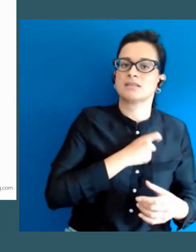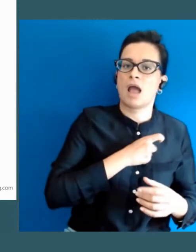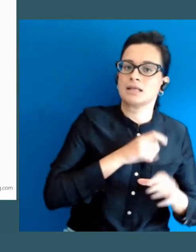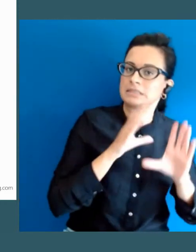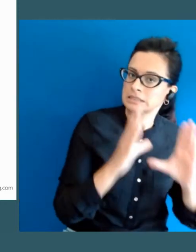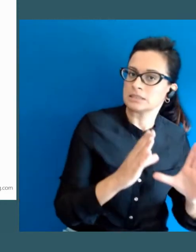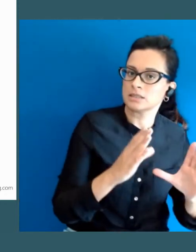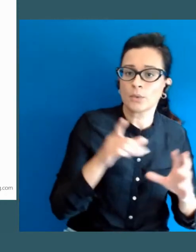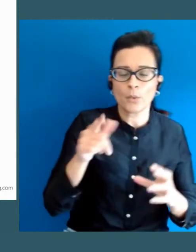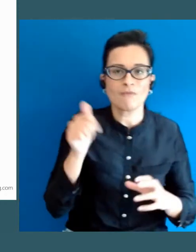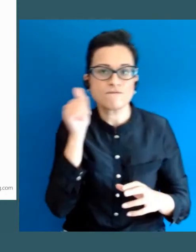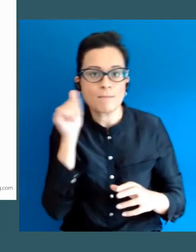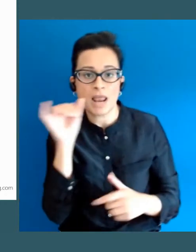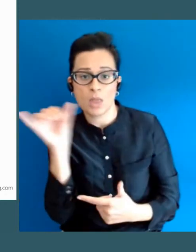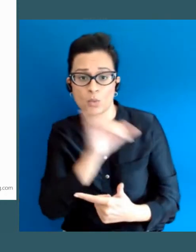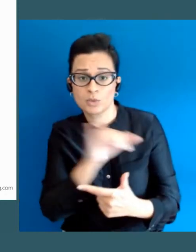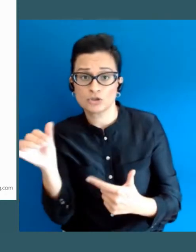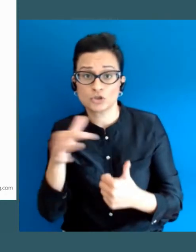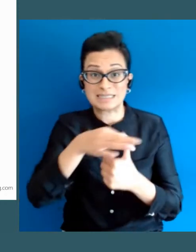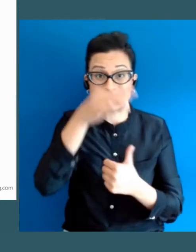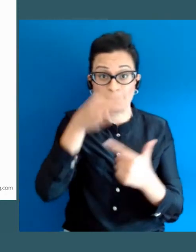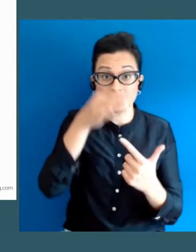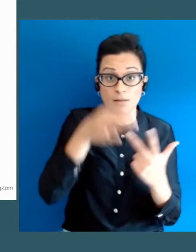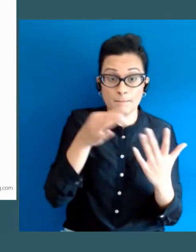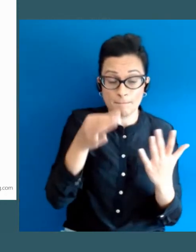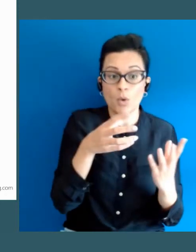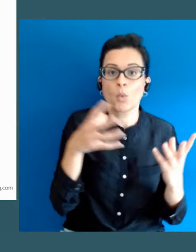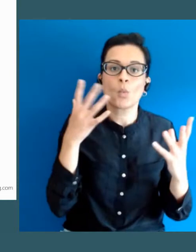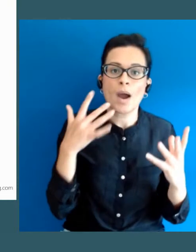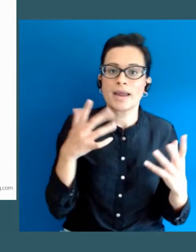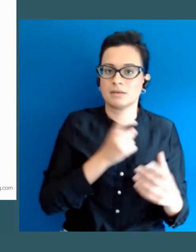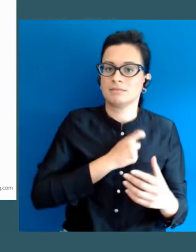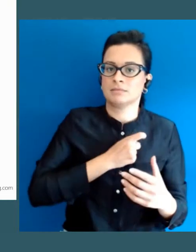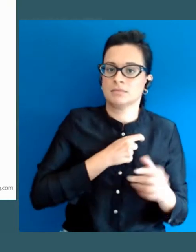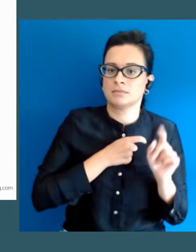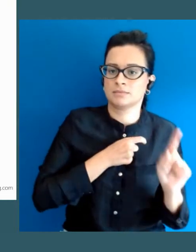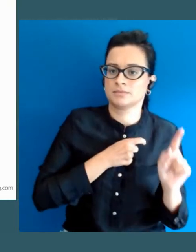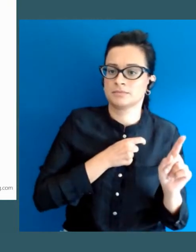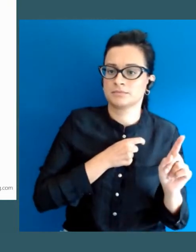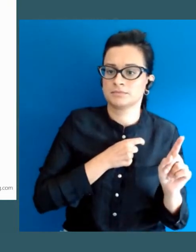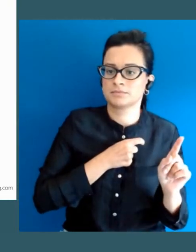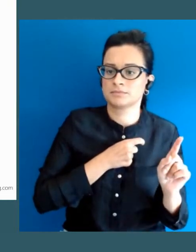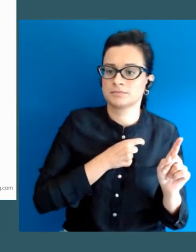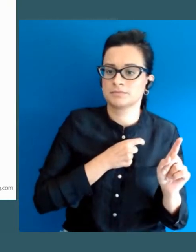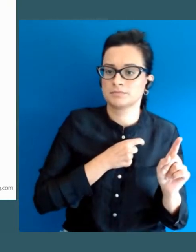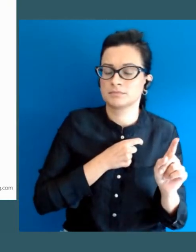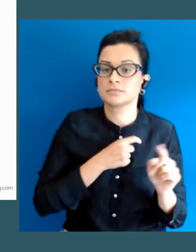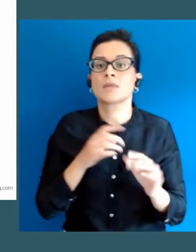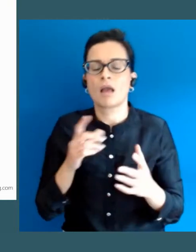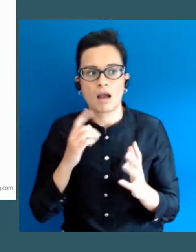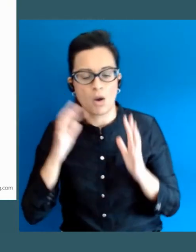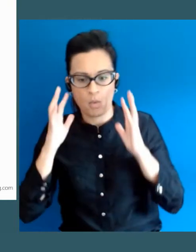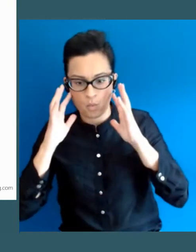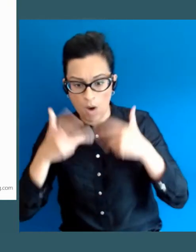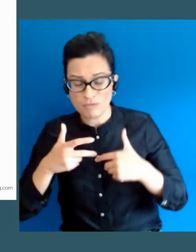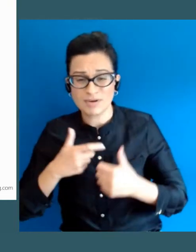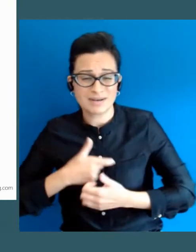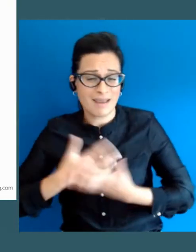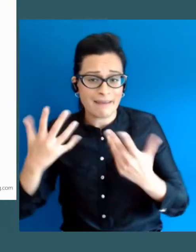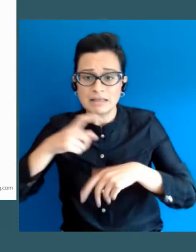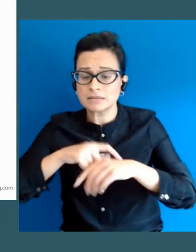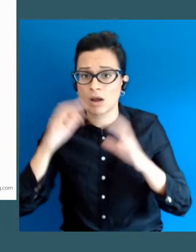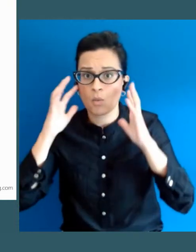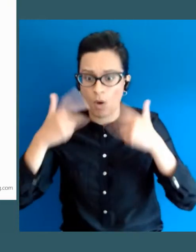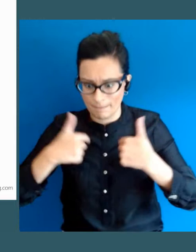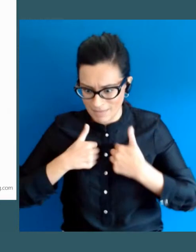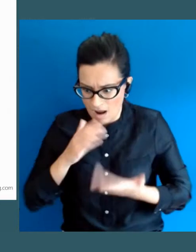the symptoms that you might experience. And of course, if you are worried at all that you're having an allergic reaction,